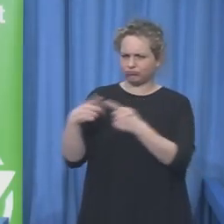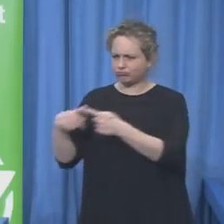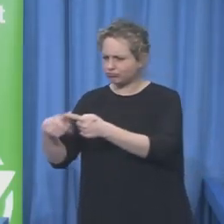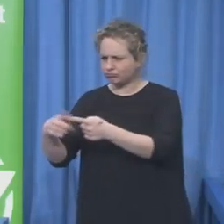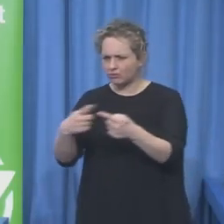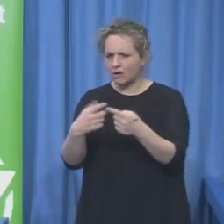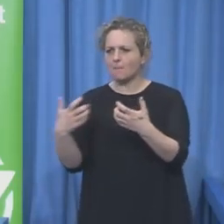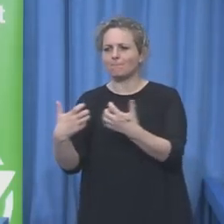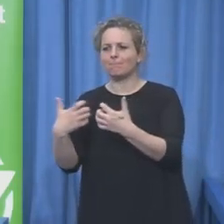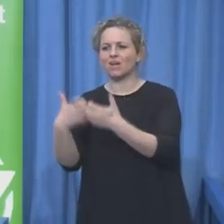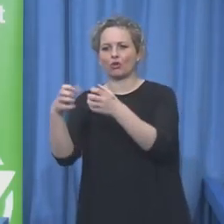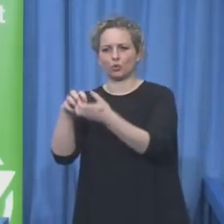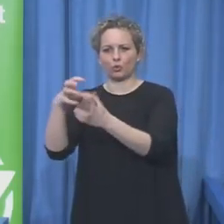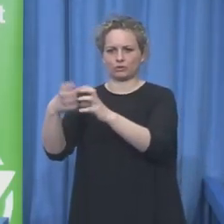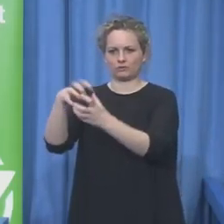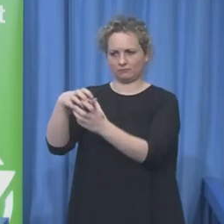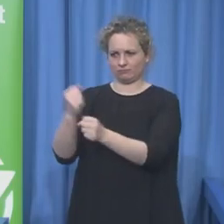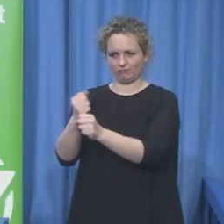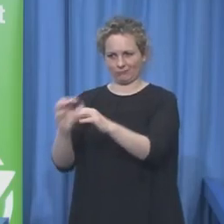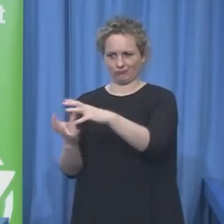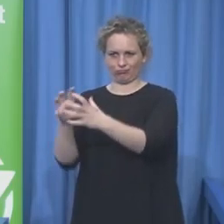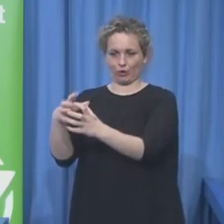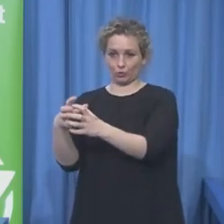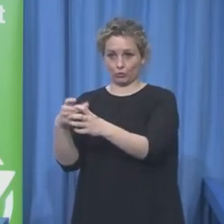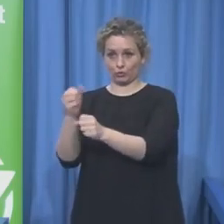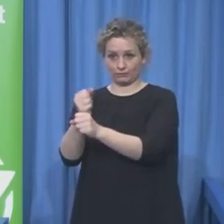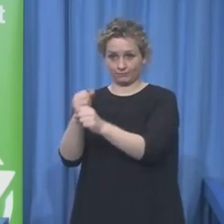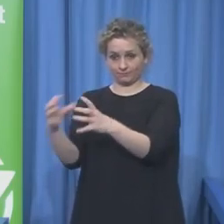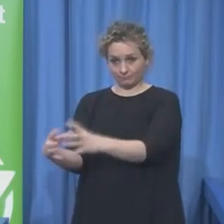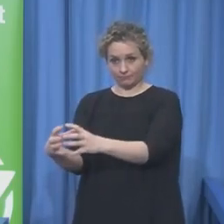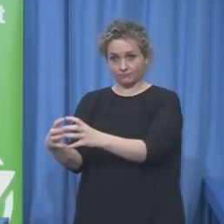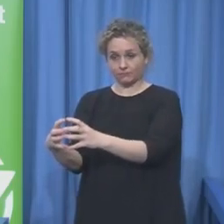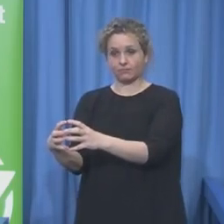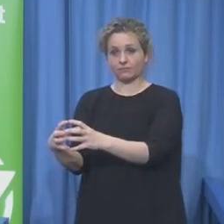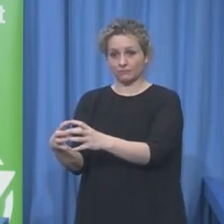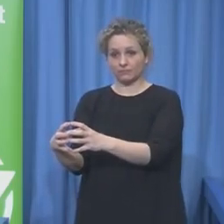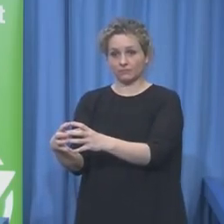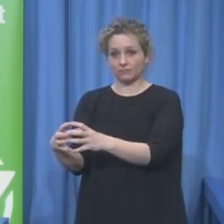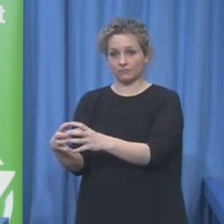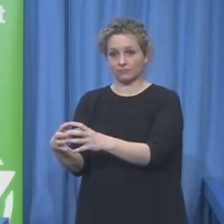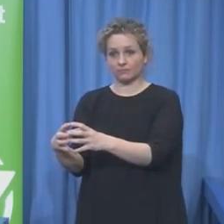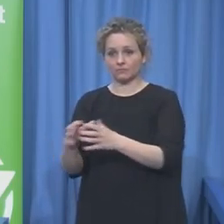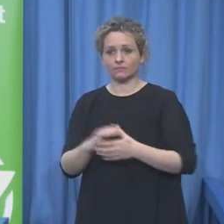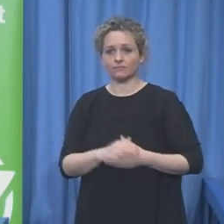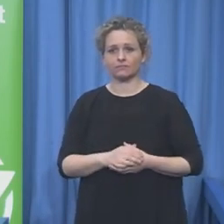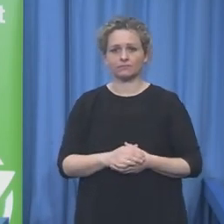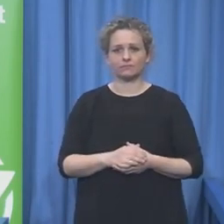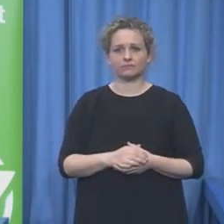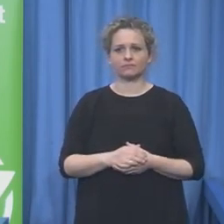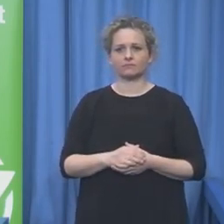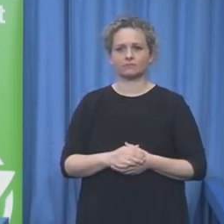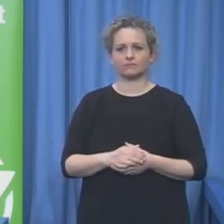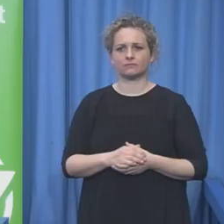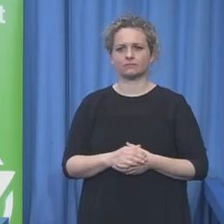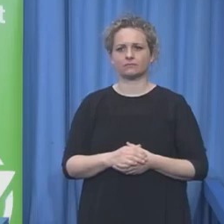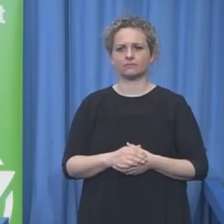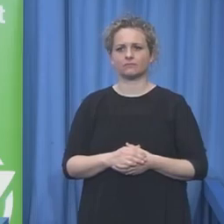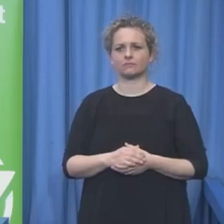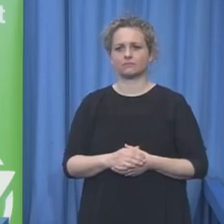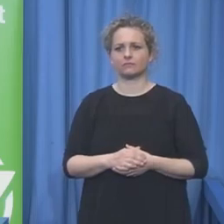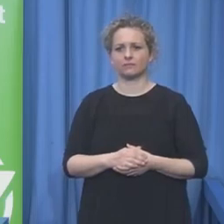good for the recovery process because it will put a lot of pressure on our service users. So we, for each one of our units, we have the goal